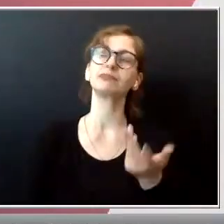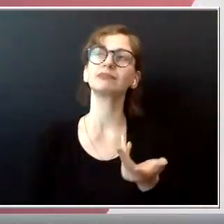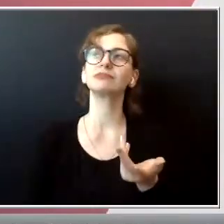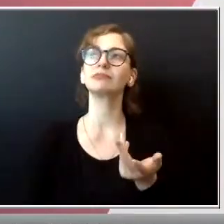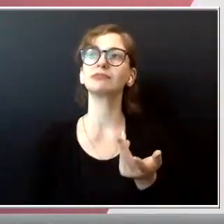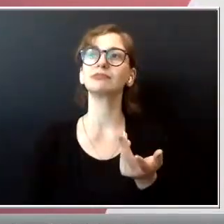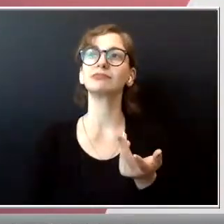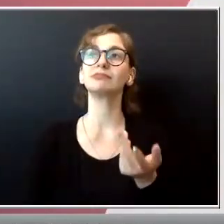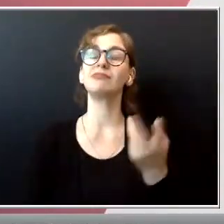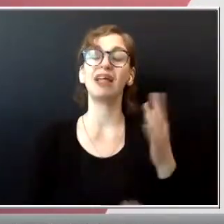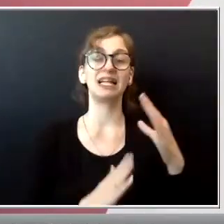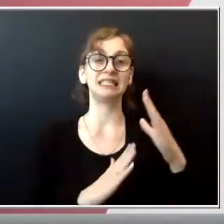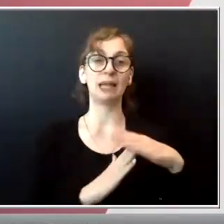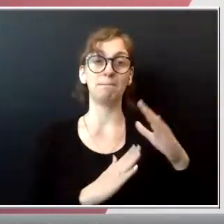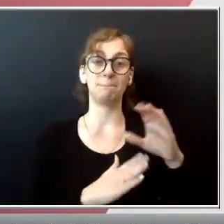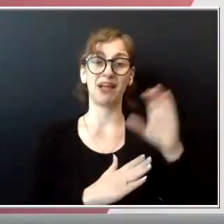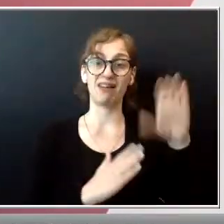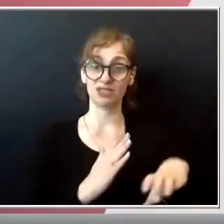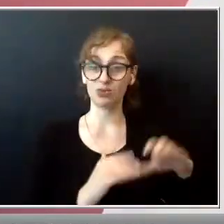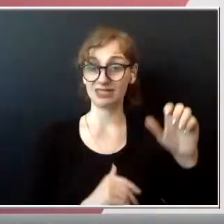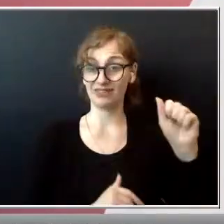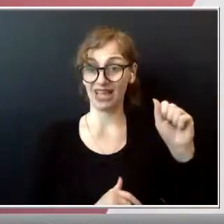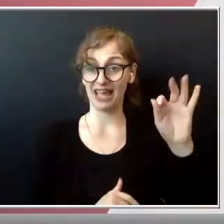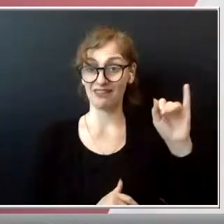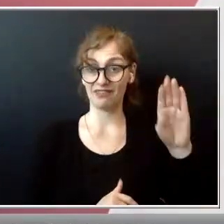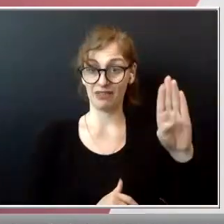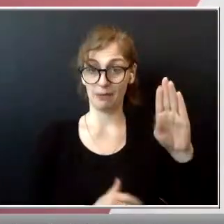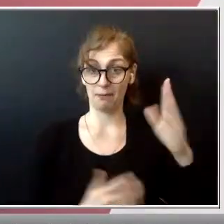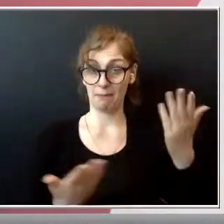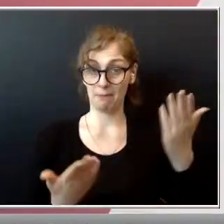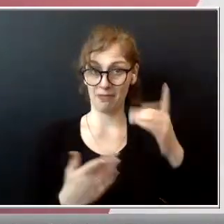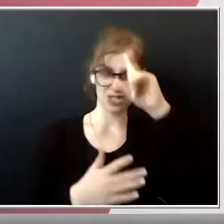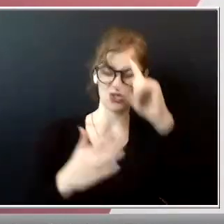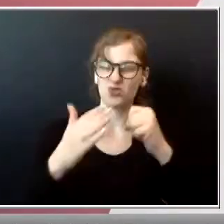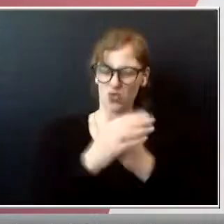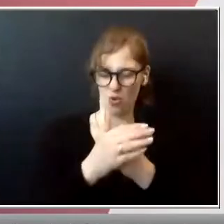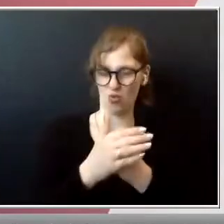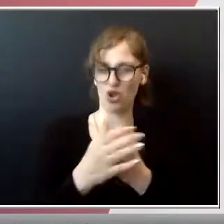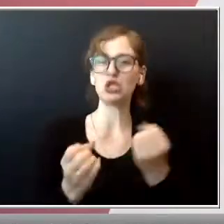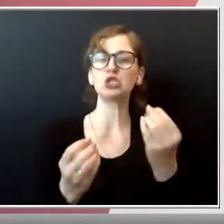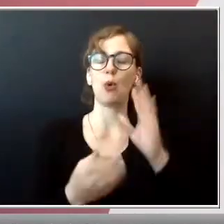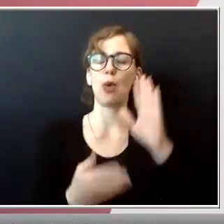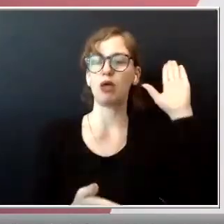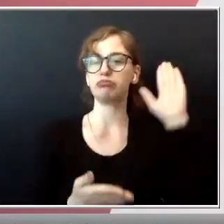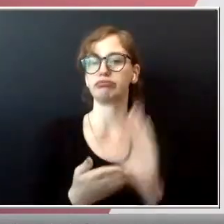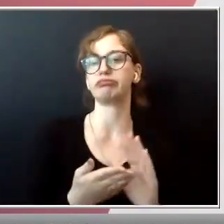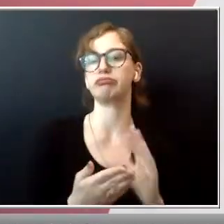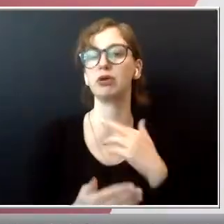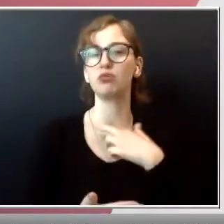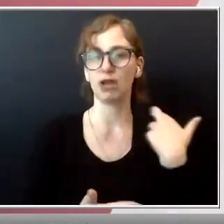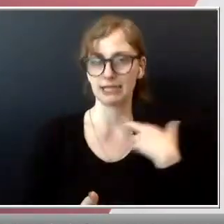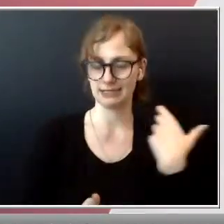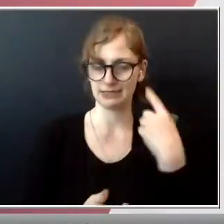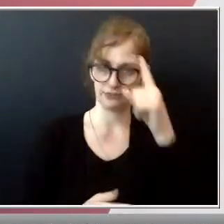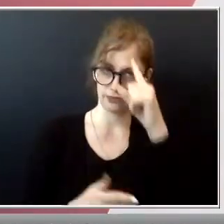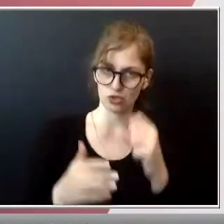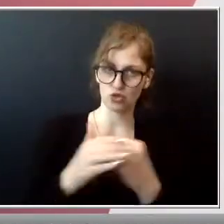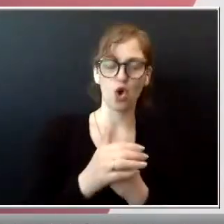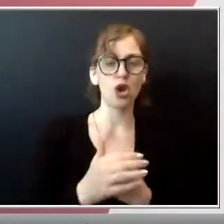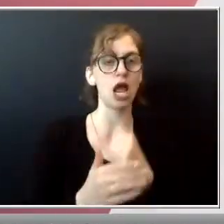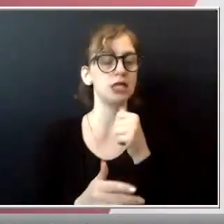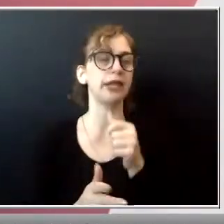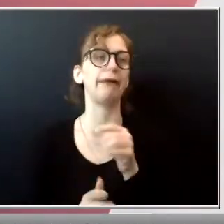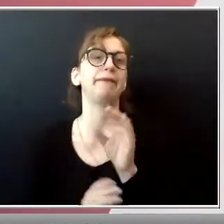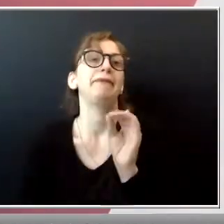AFib is a stroke. So it prevents the risk of stroke. It dramatically decreases the risk of stroke. It's not always zero, but more than 90% of the strokes